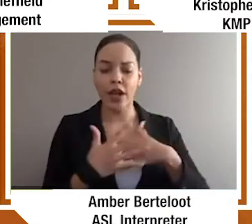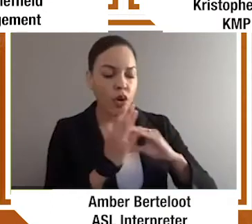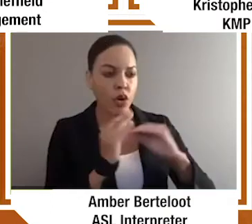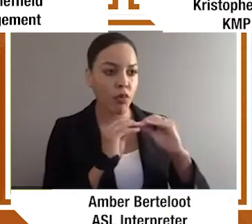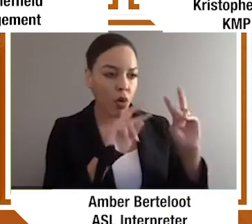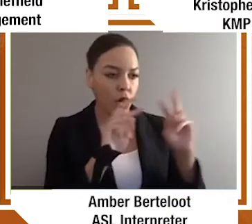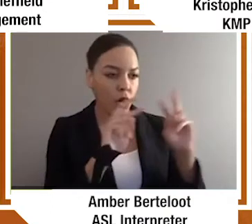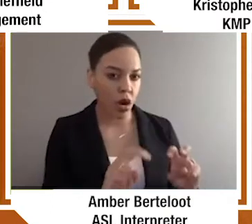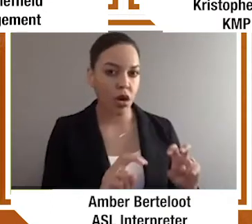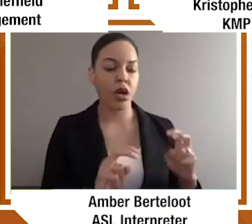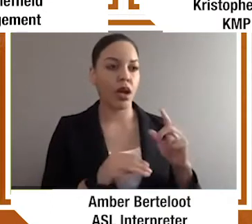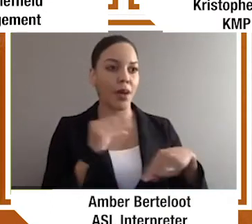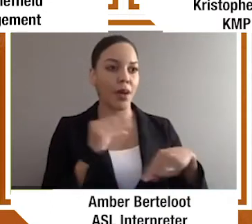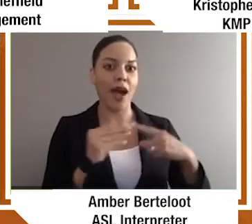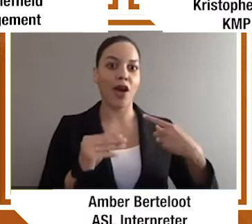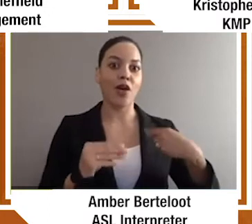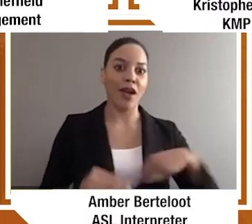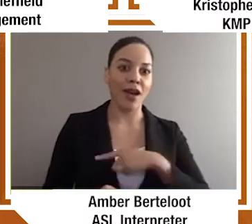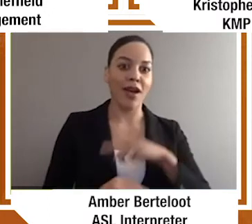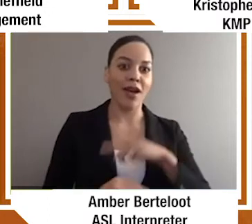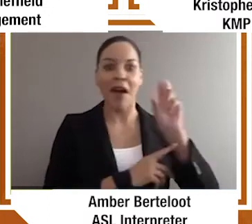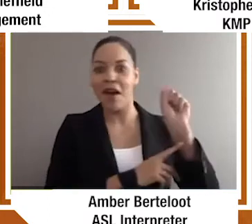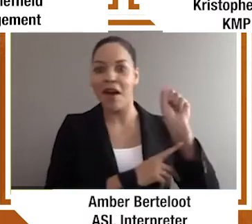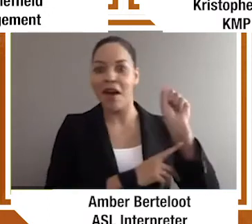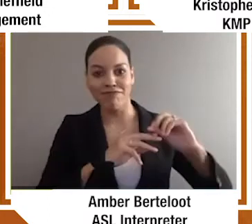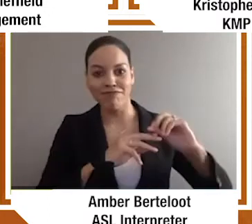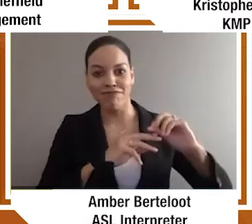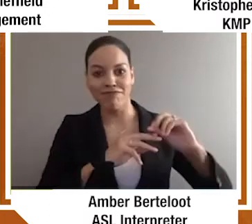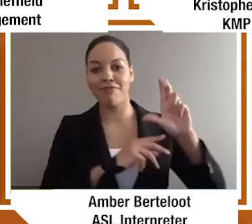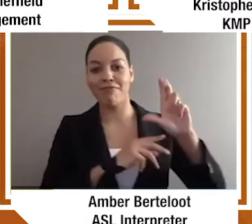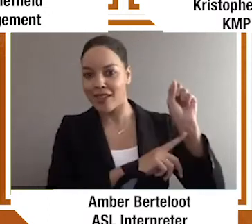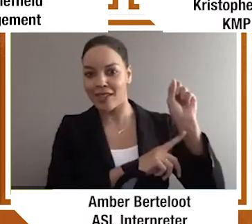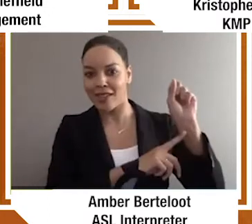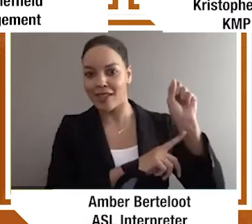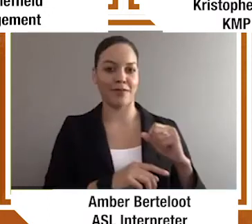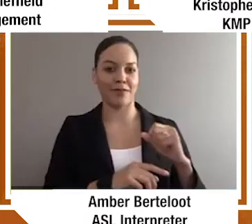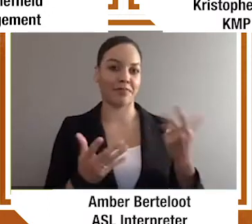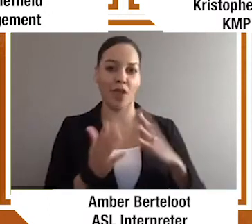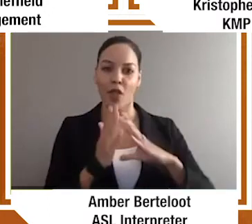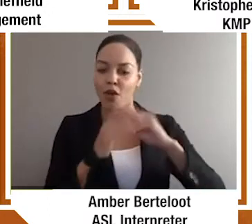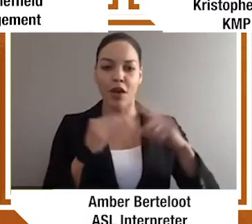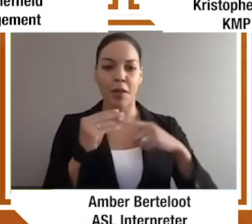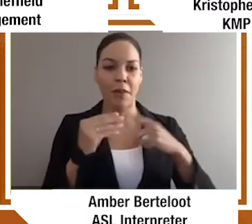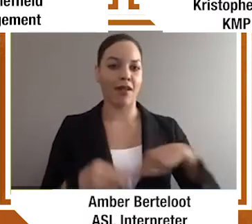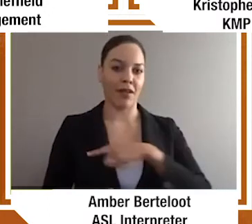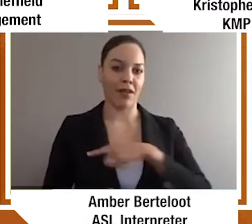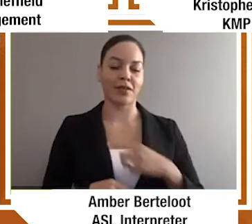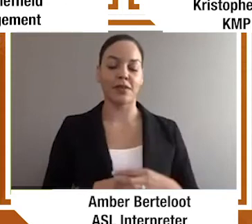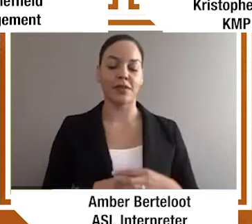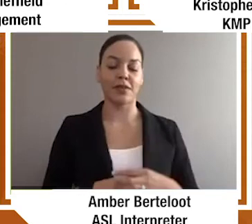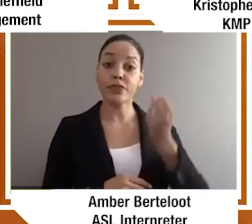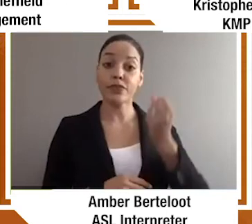us, U.S. capital. Us. And the fact that this was